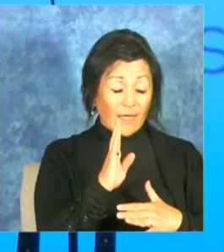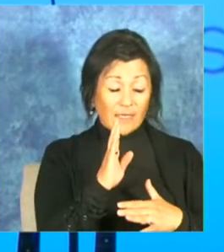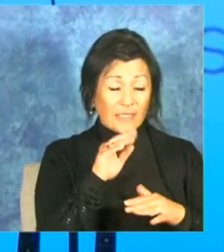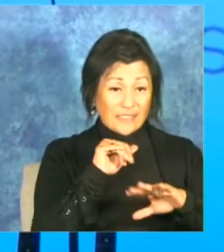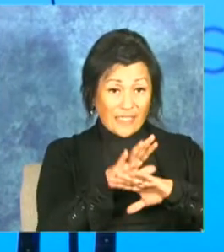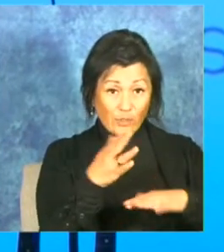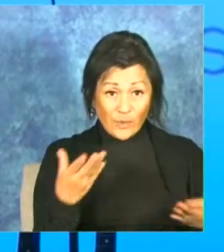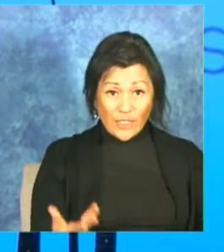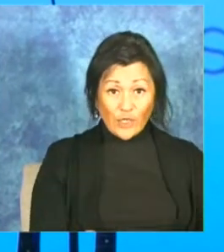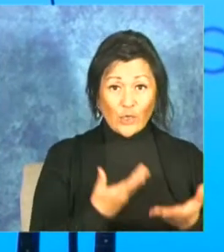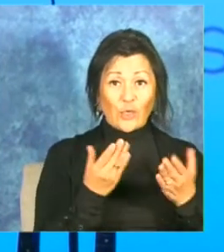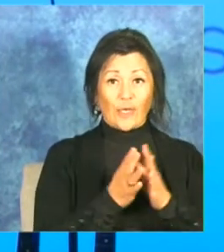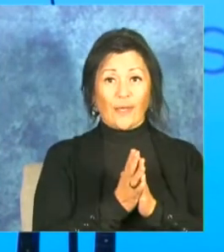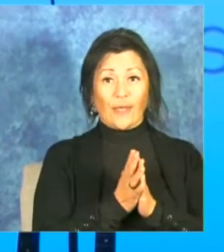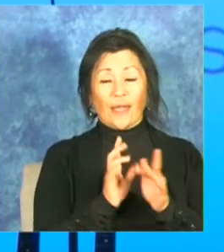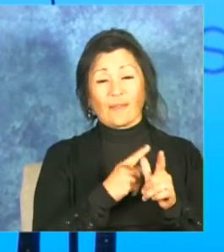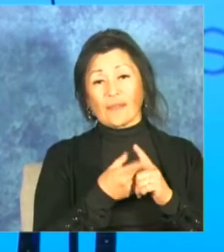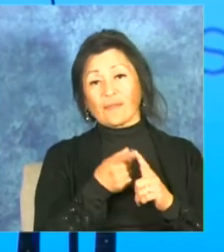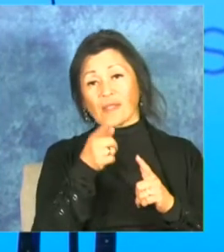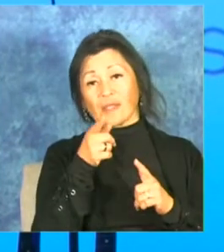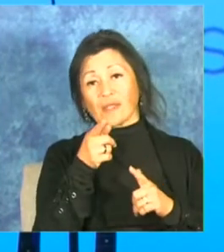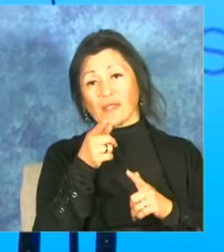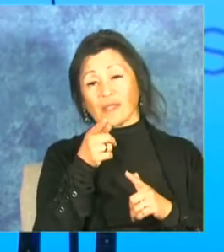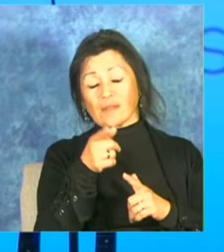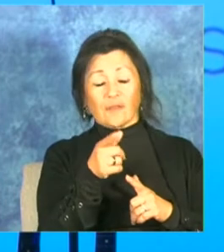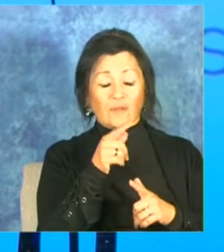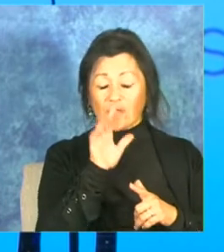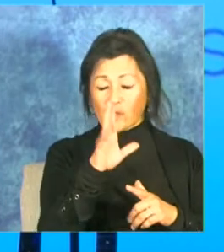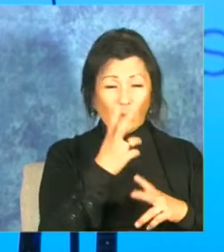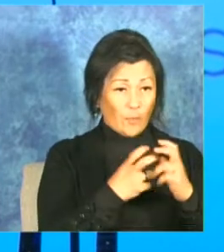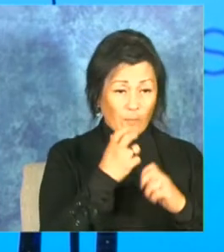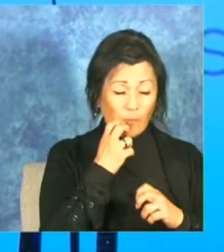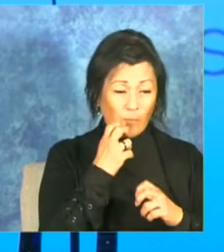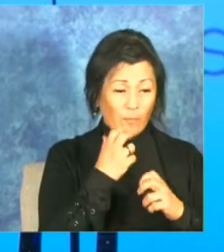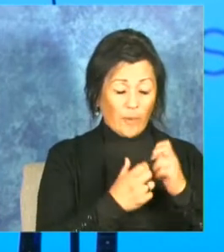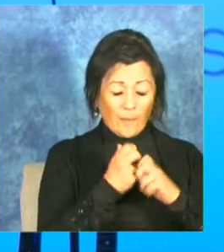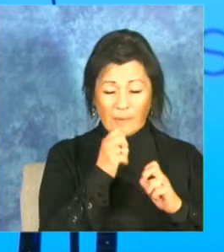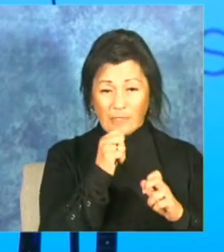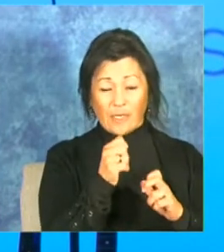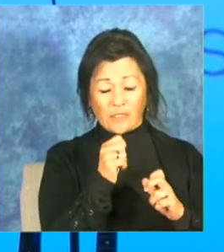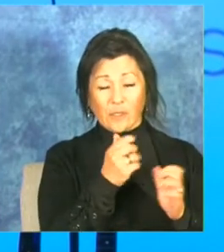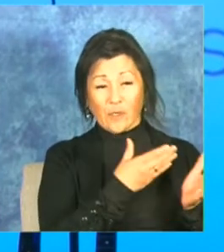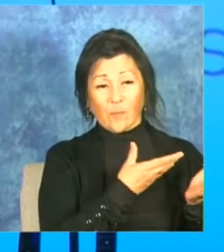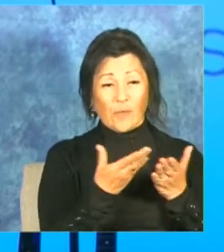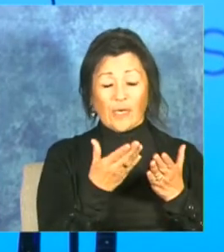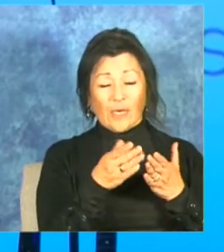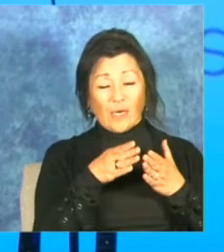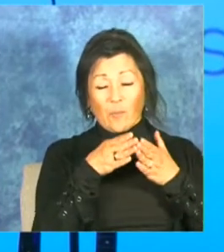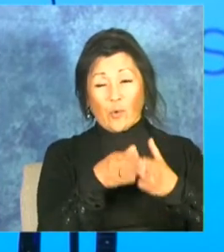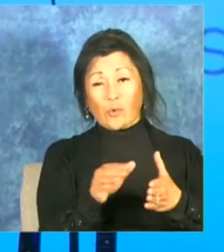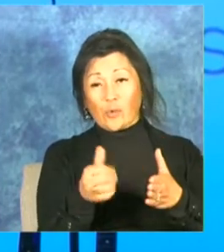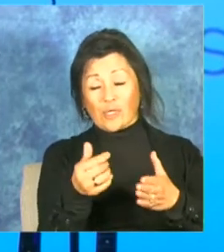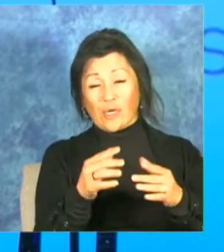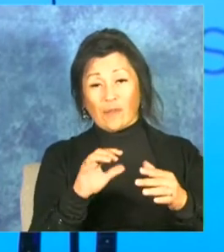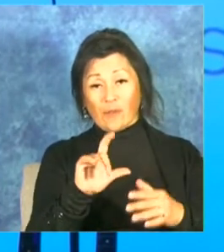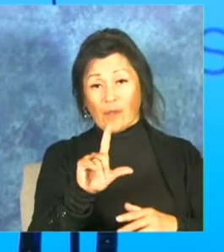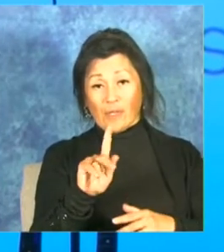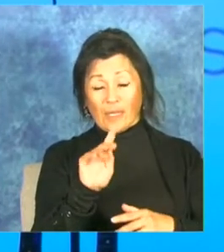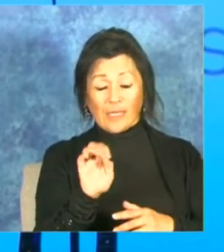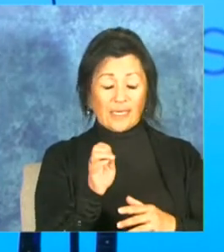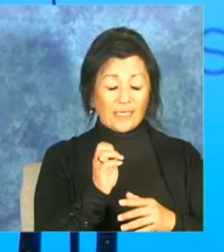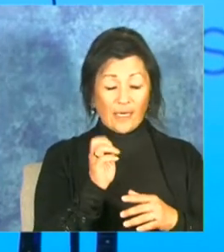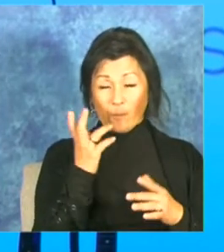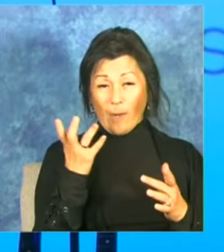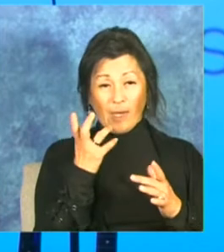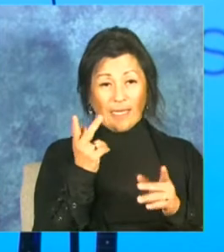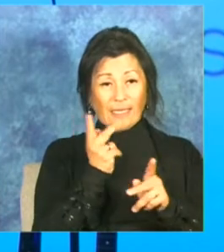here, then your issue isn't trying to take the boat to another lake. Your issue is keeping Jesus in